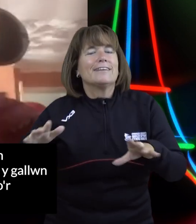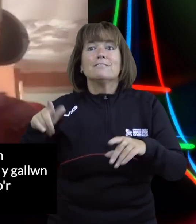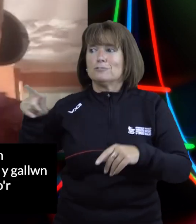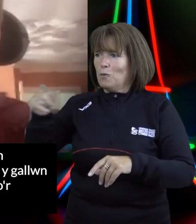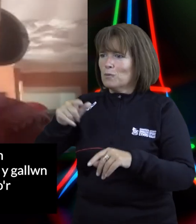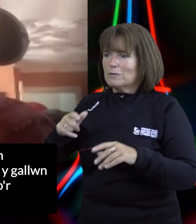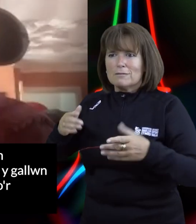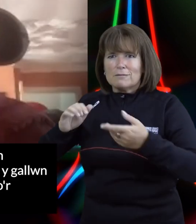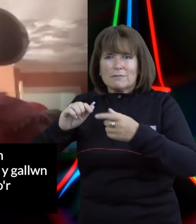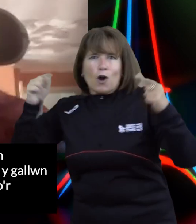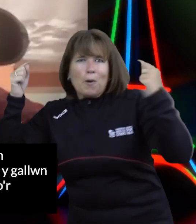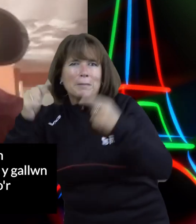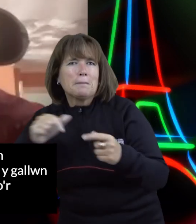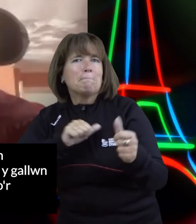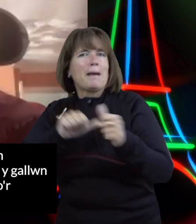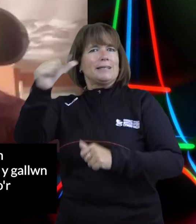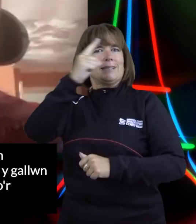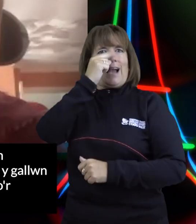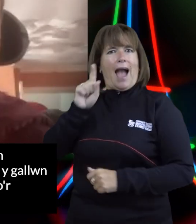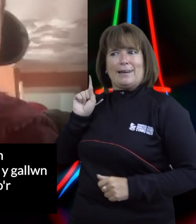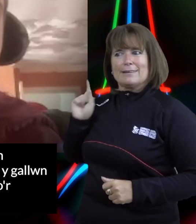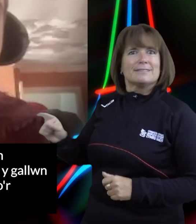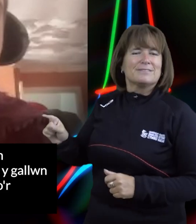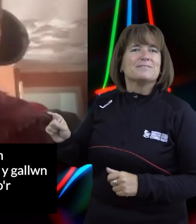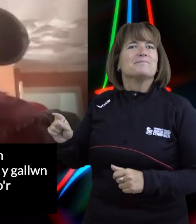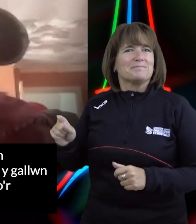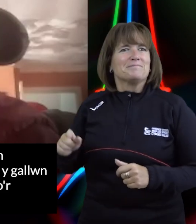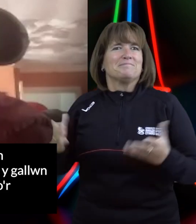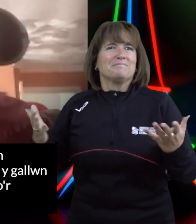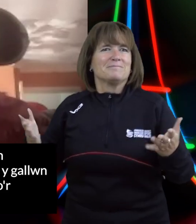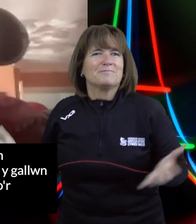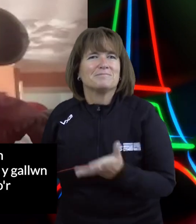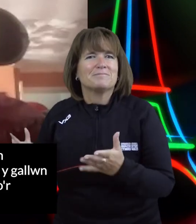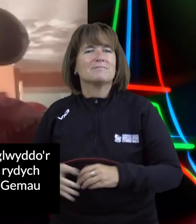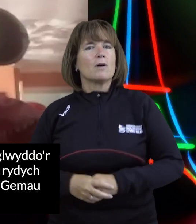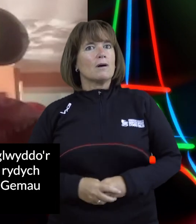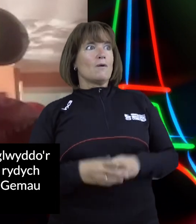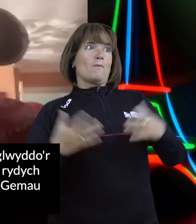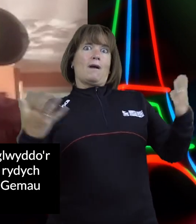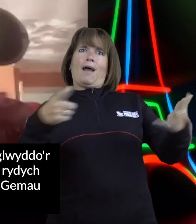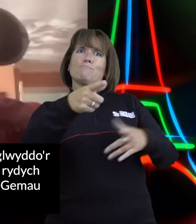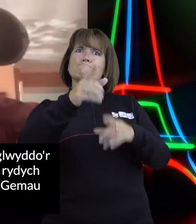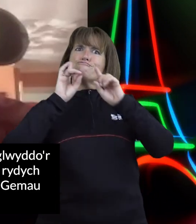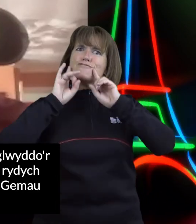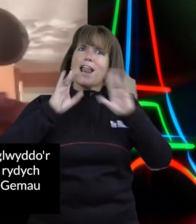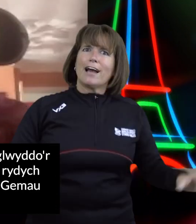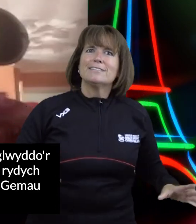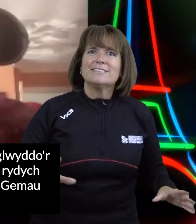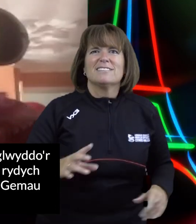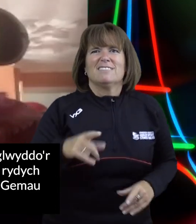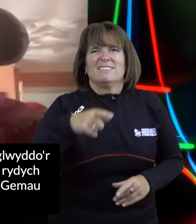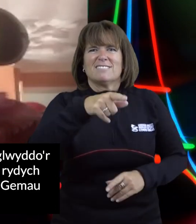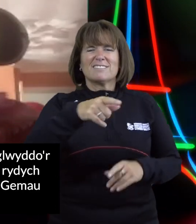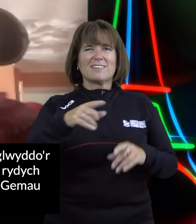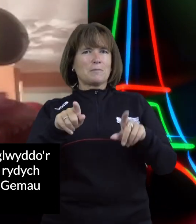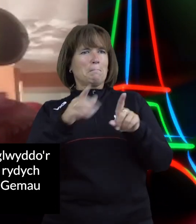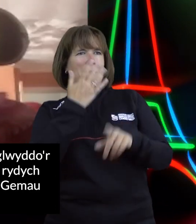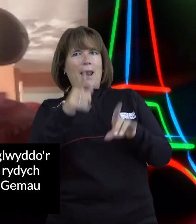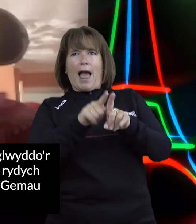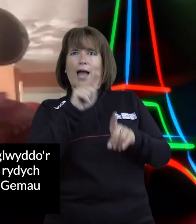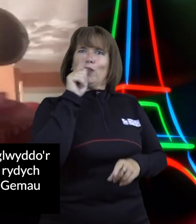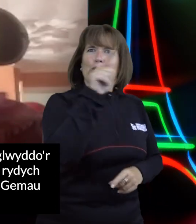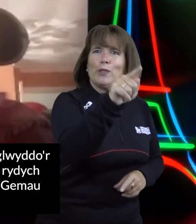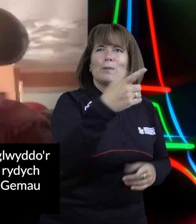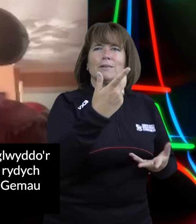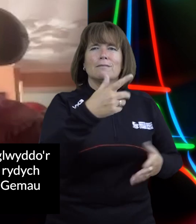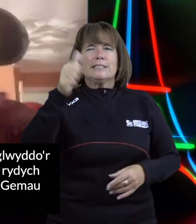deliver the performances that we know she can. So, yeah. Well, it's brilliant, isn't it? When we've got, the likes of